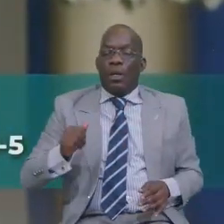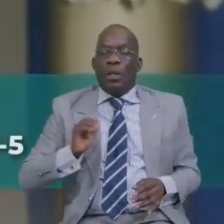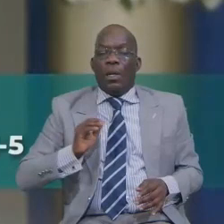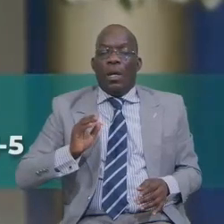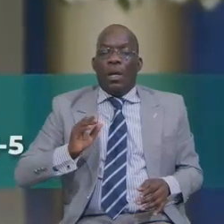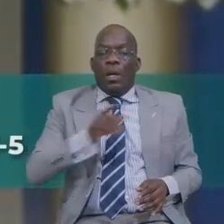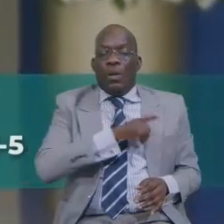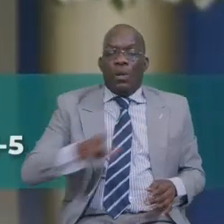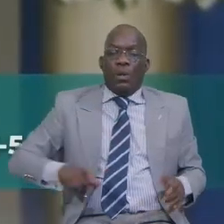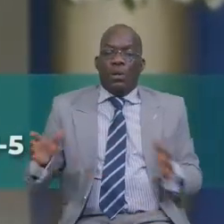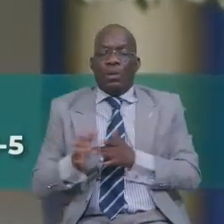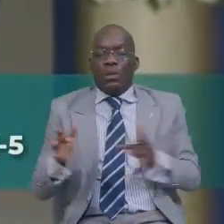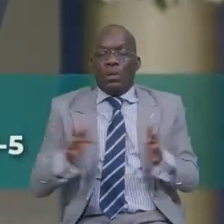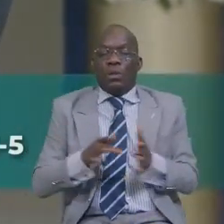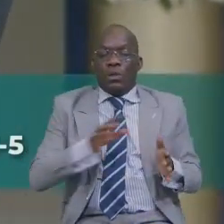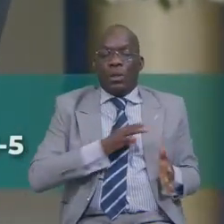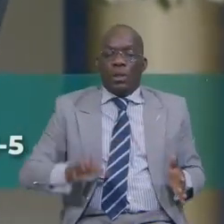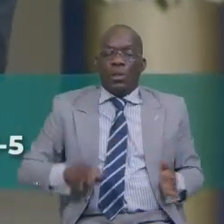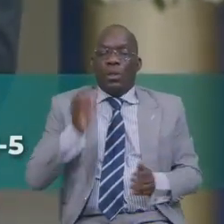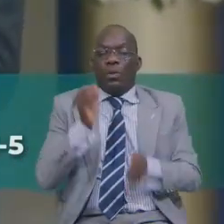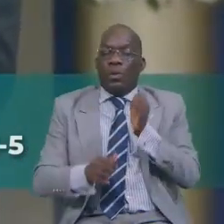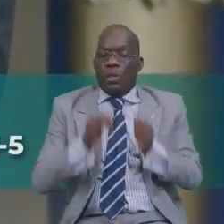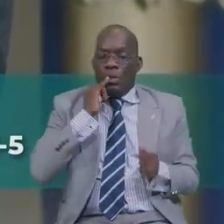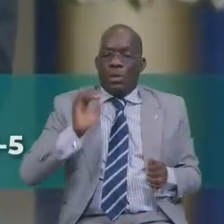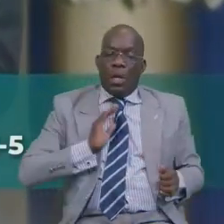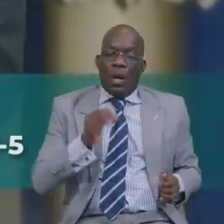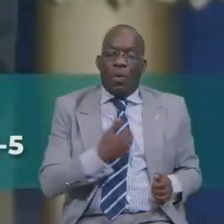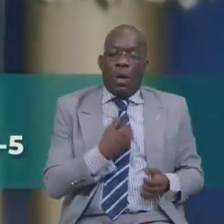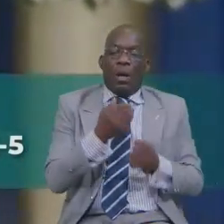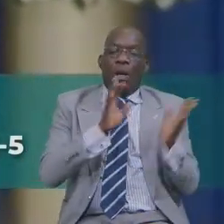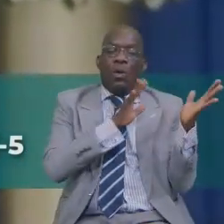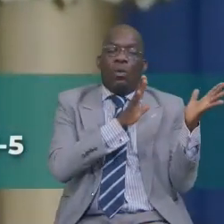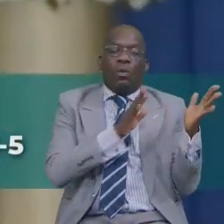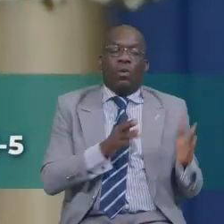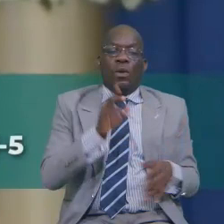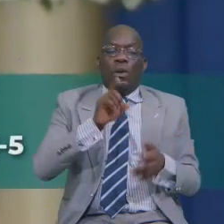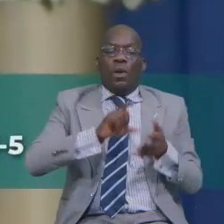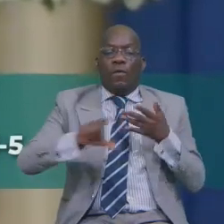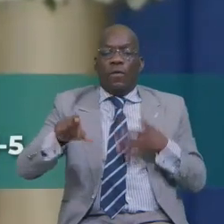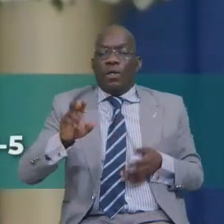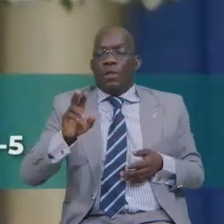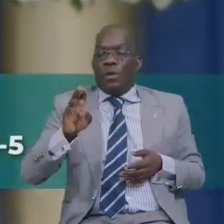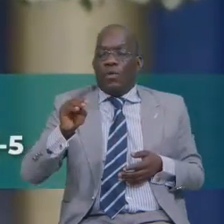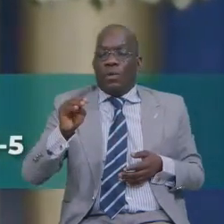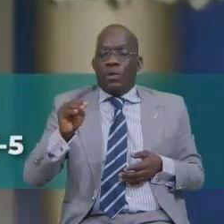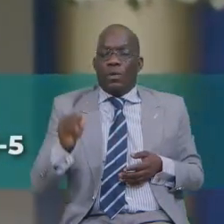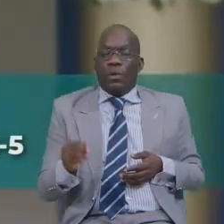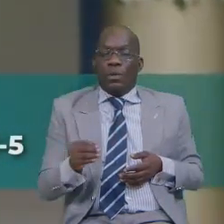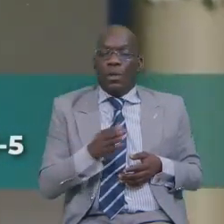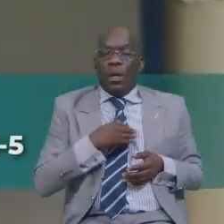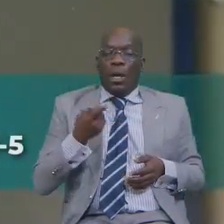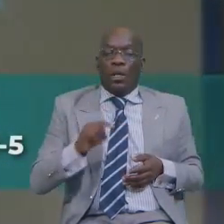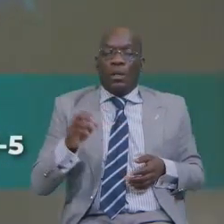Jesus Christ, which is our hope. Look at verse 14. In verse 14, and the